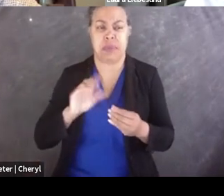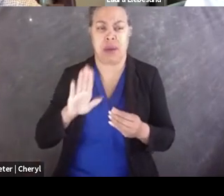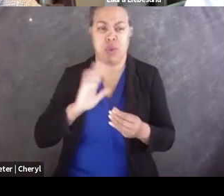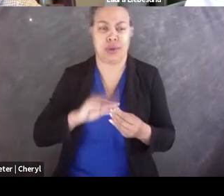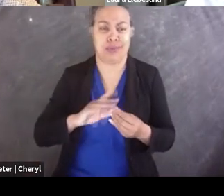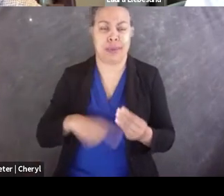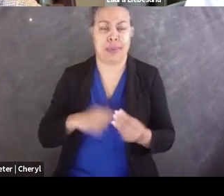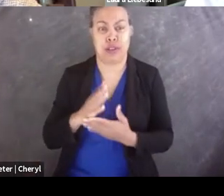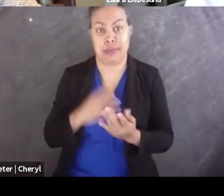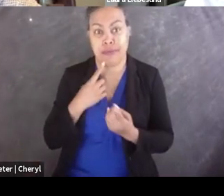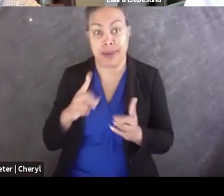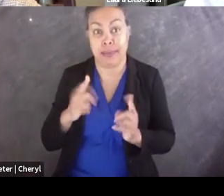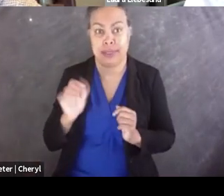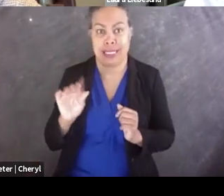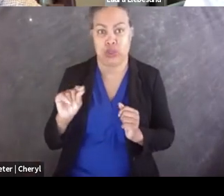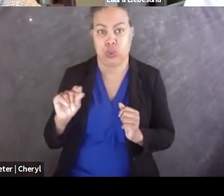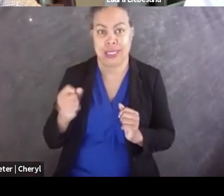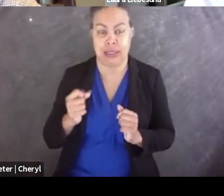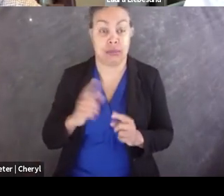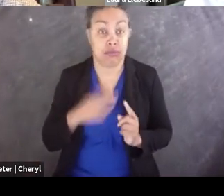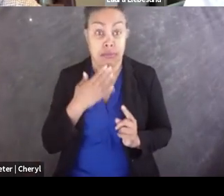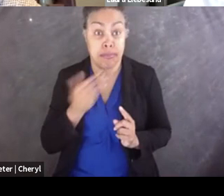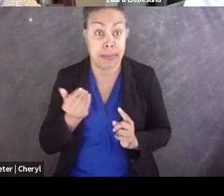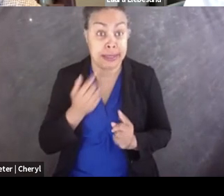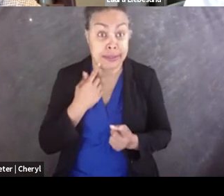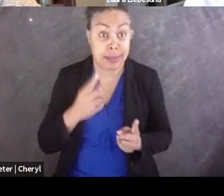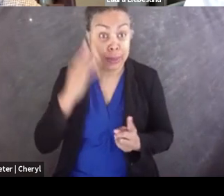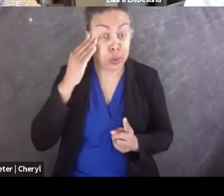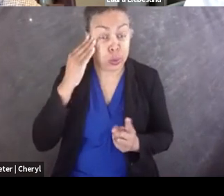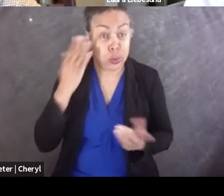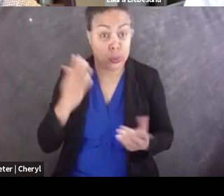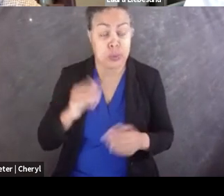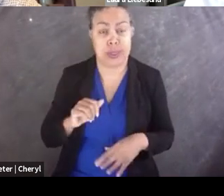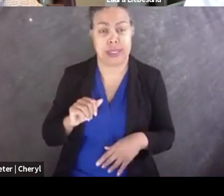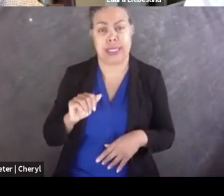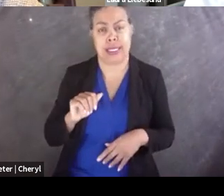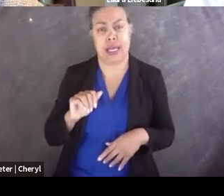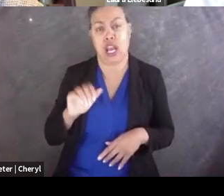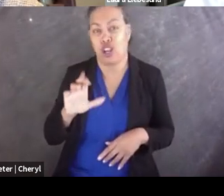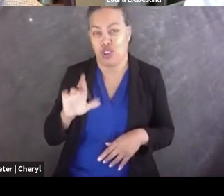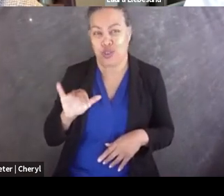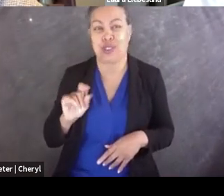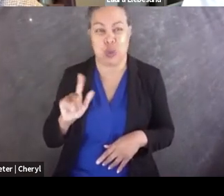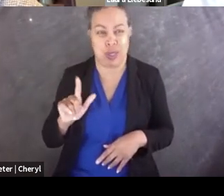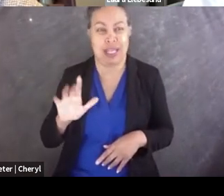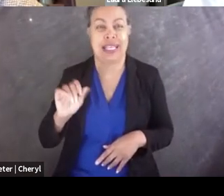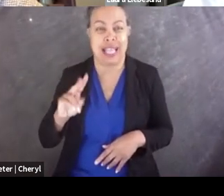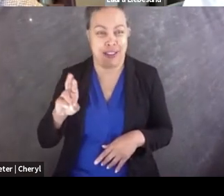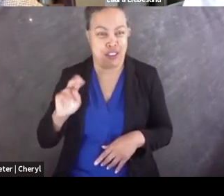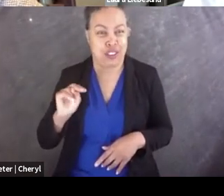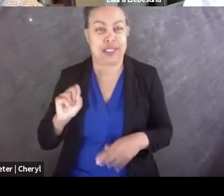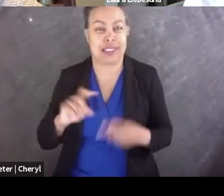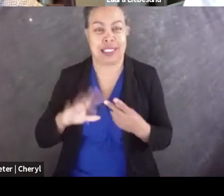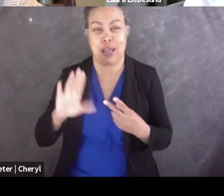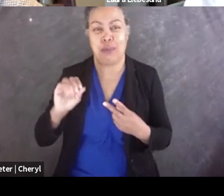probably the best known is the Cavern Club or the Crystal Caverns or Bohemian Caverns. Just